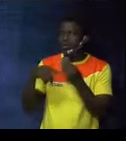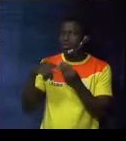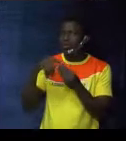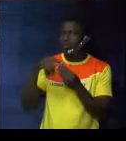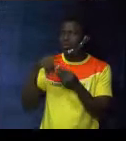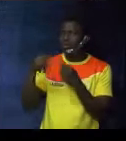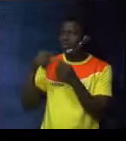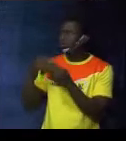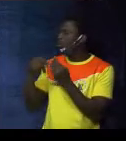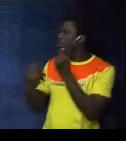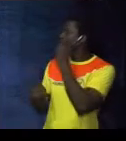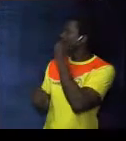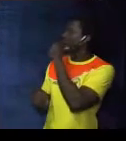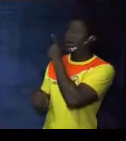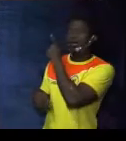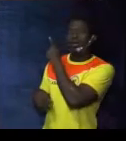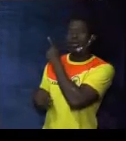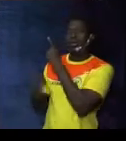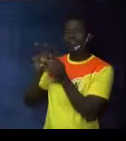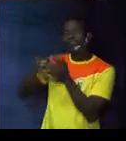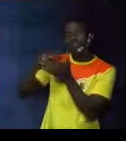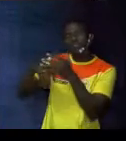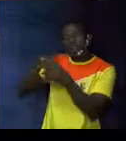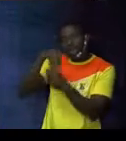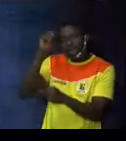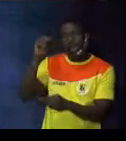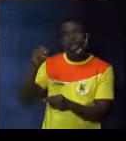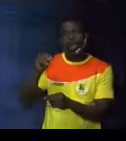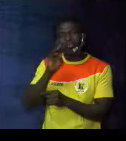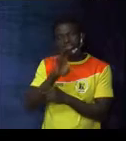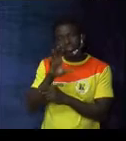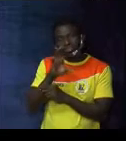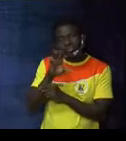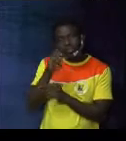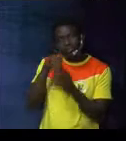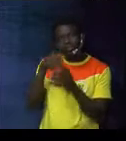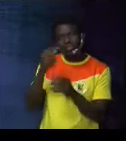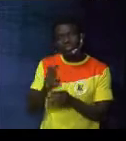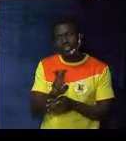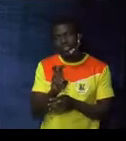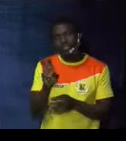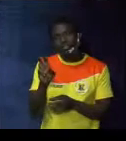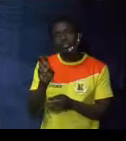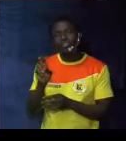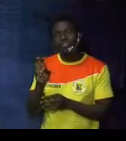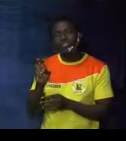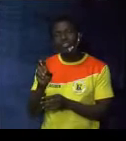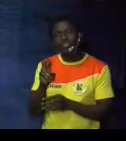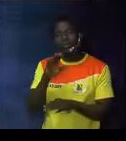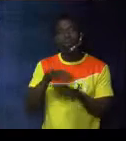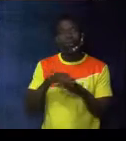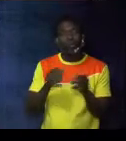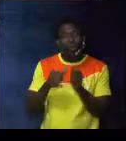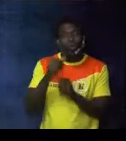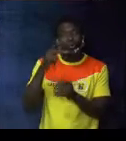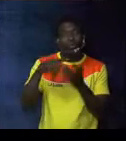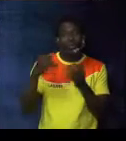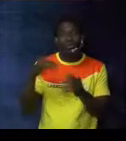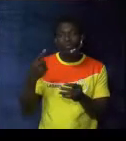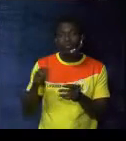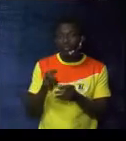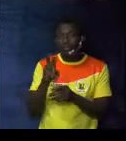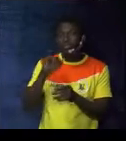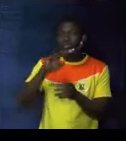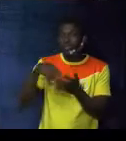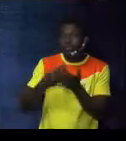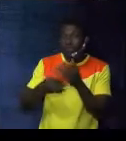line and it goes around, you see that the red line immediately falls outside the circle along the journey. In fact, on most part